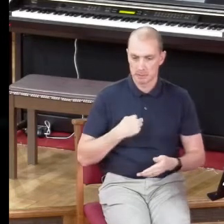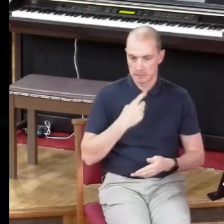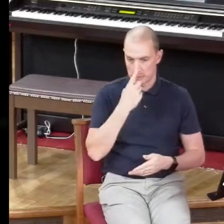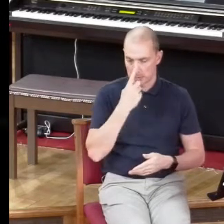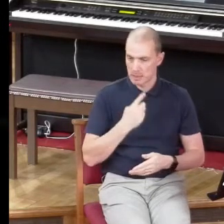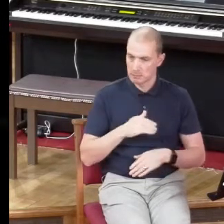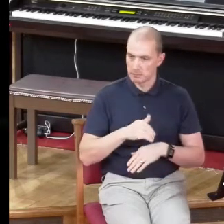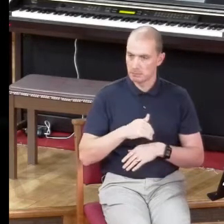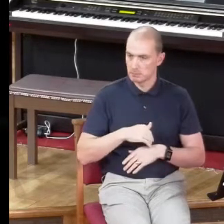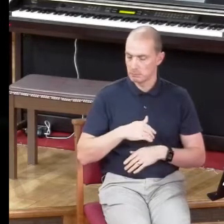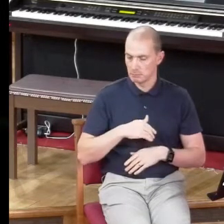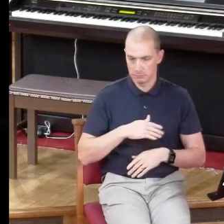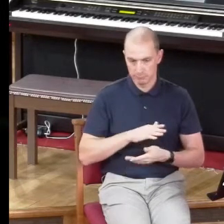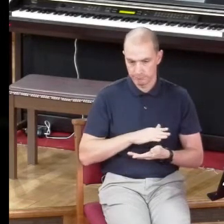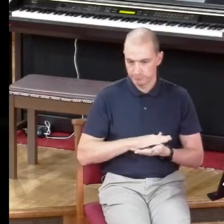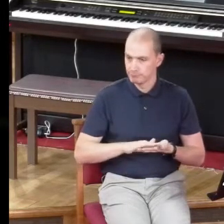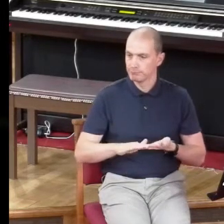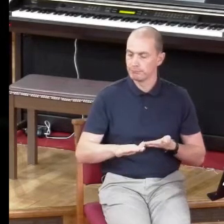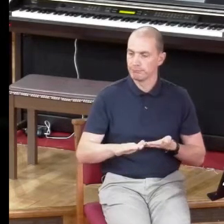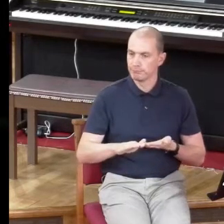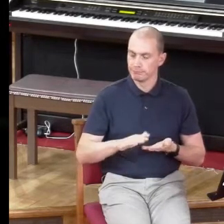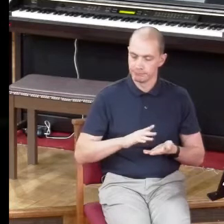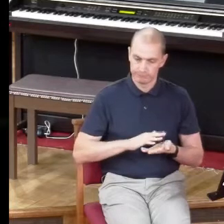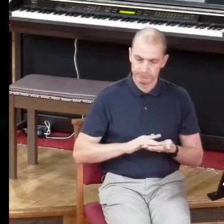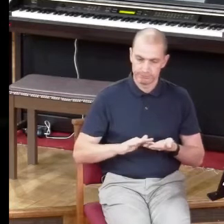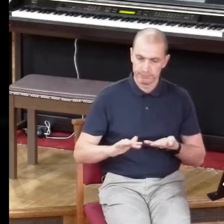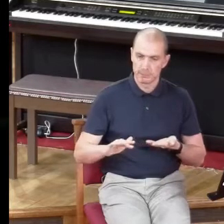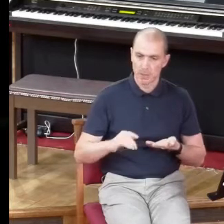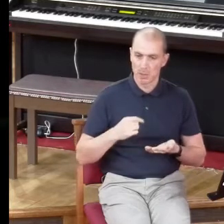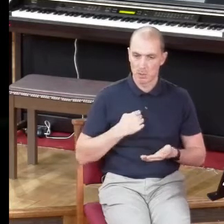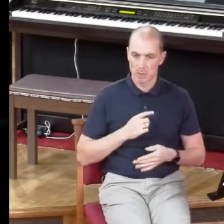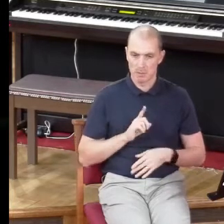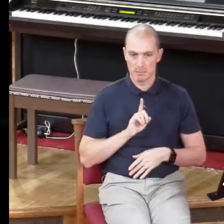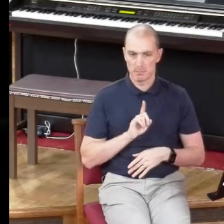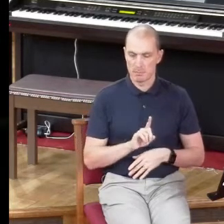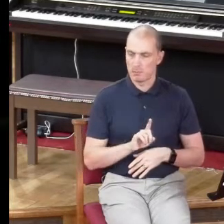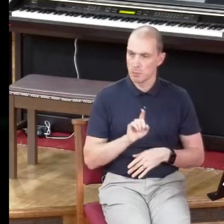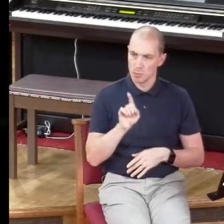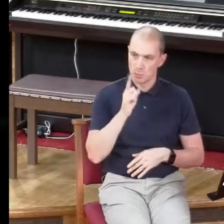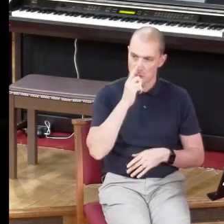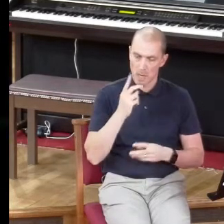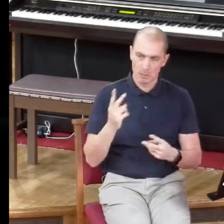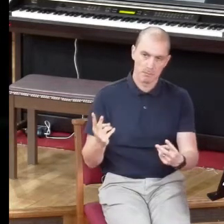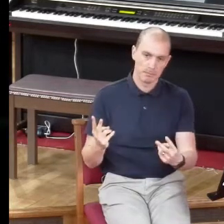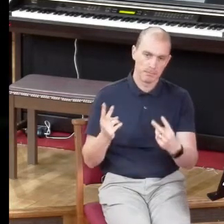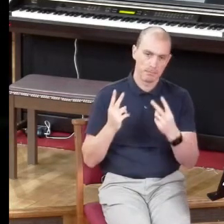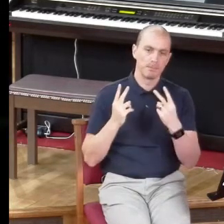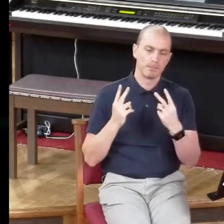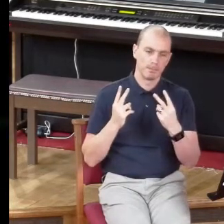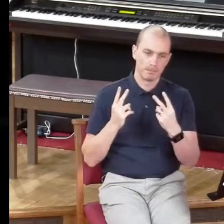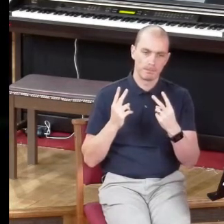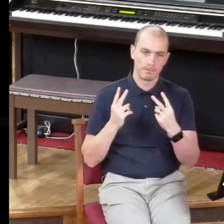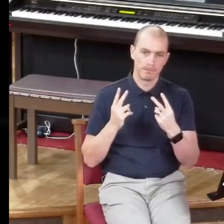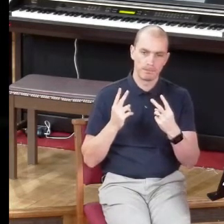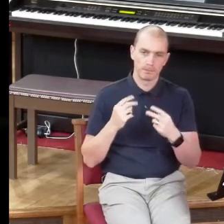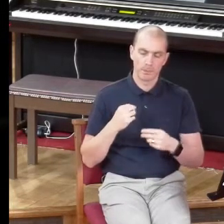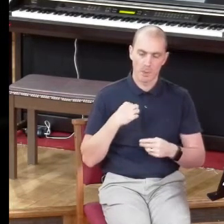you, Lord, so that we can stand in your presence and no one can bid us thence